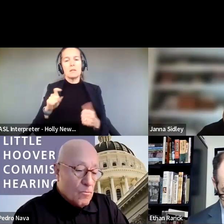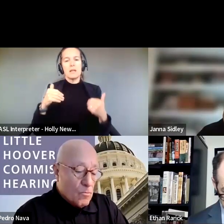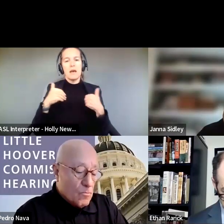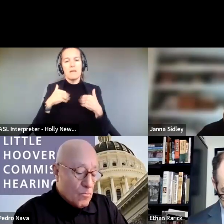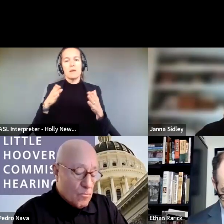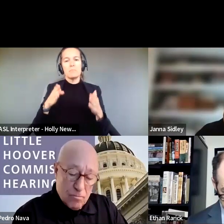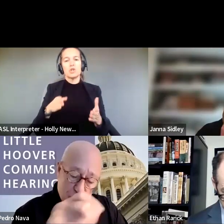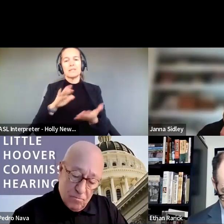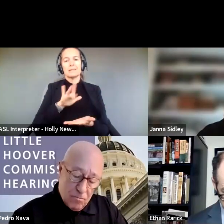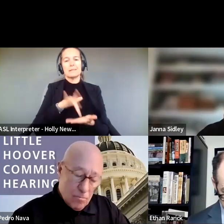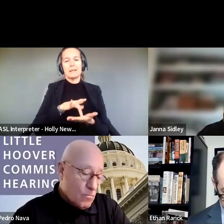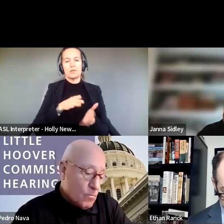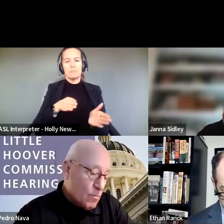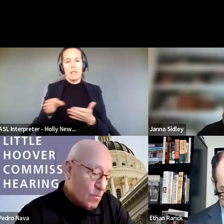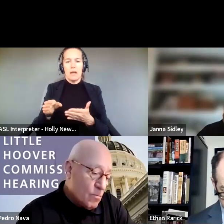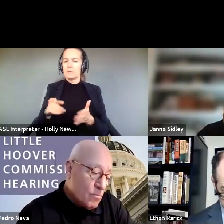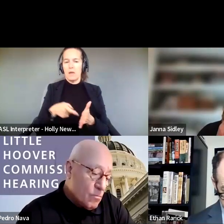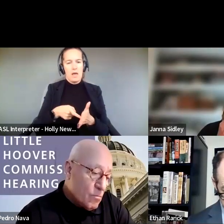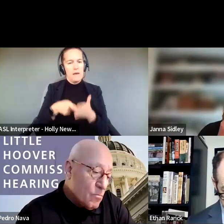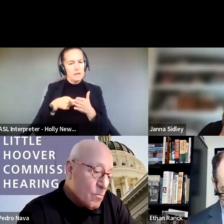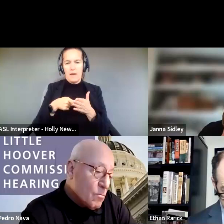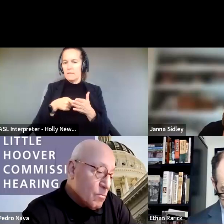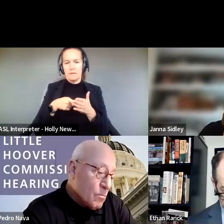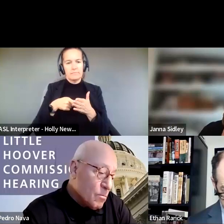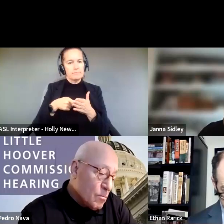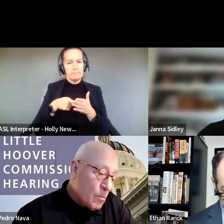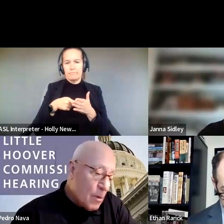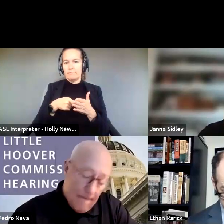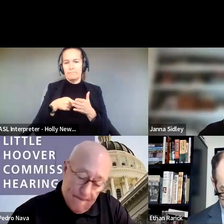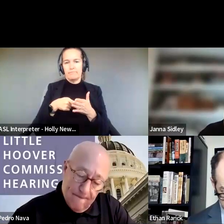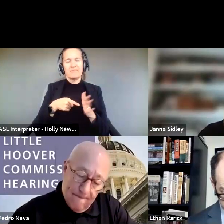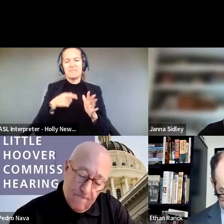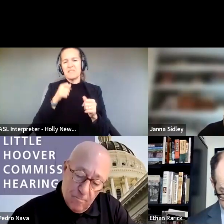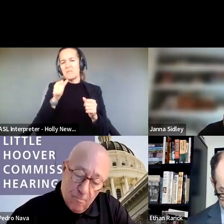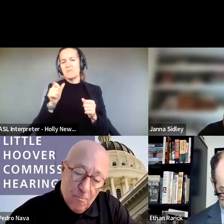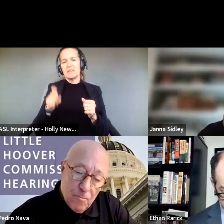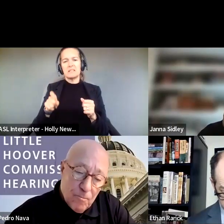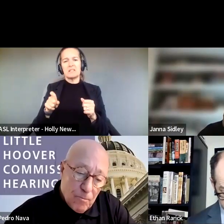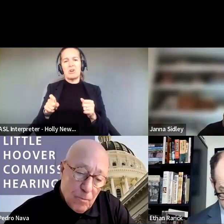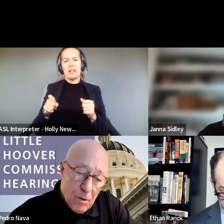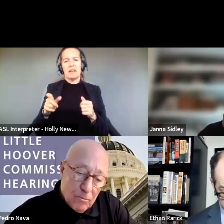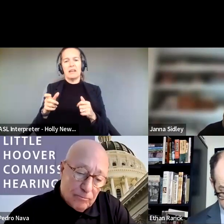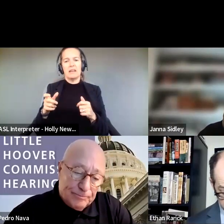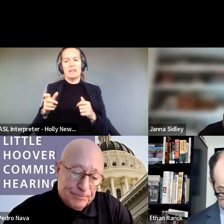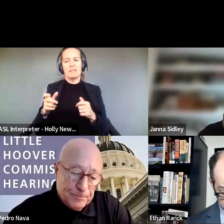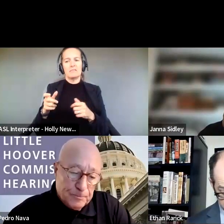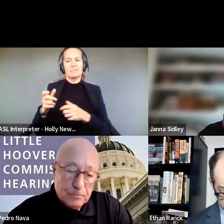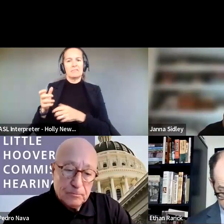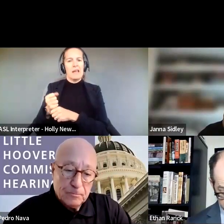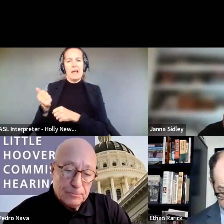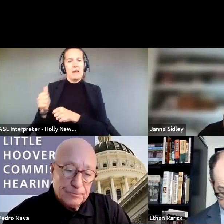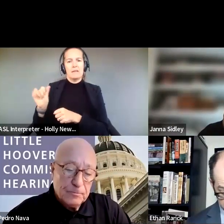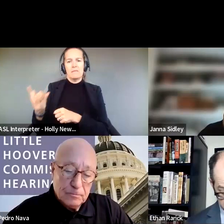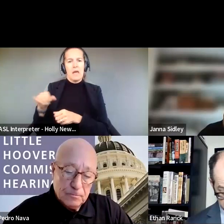person-centered plan. You have to have it. You don't necessarily get it at all in the traditional